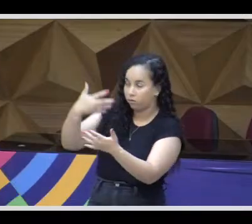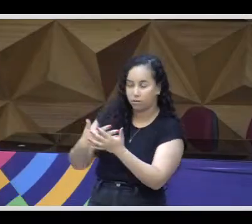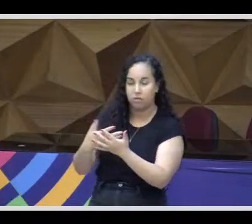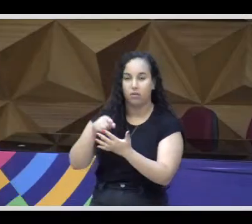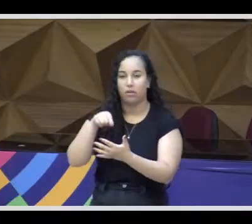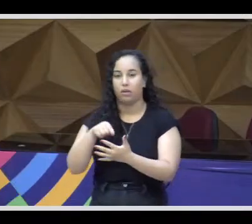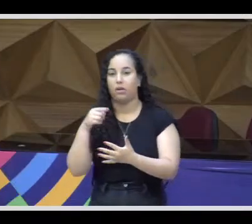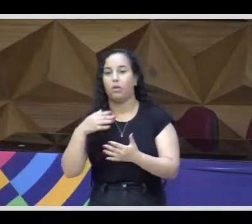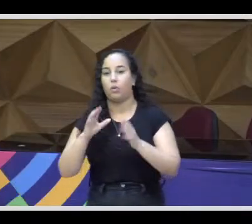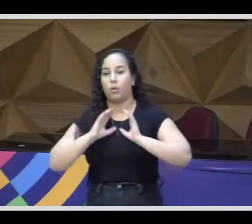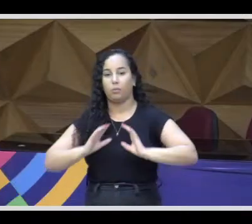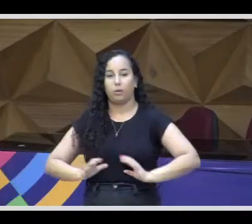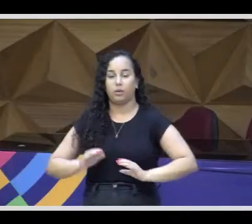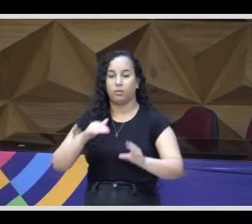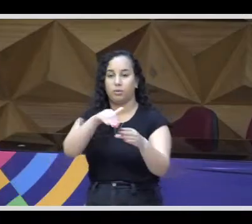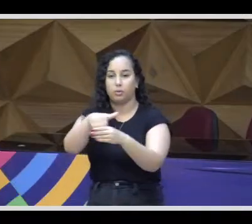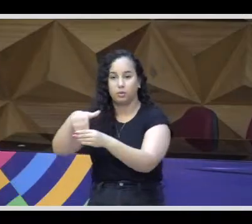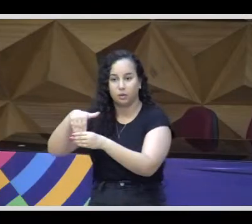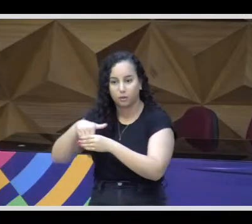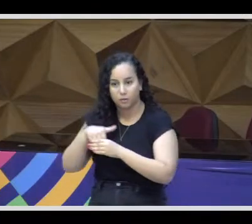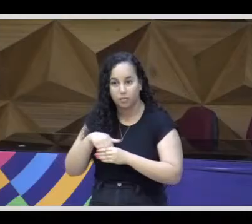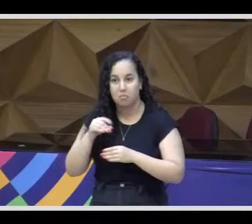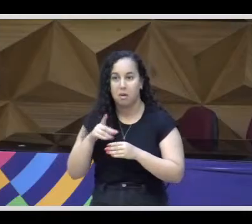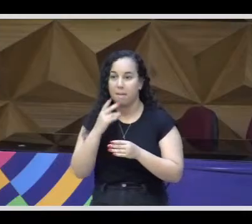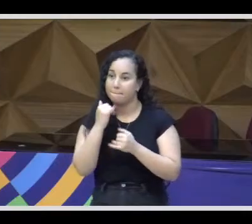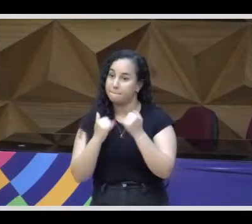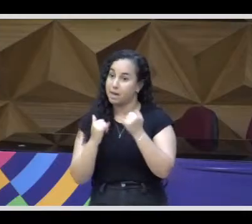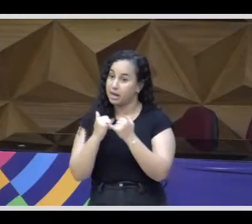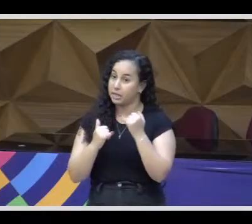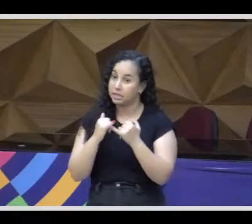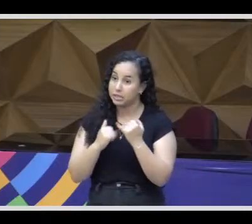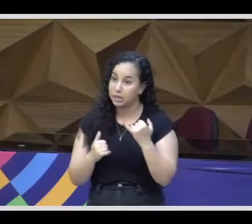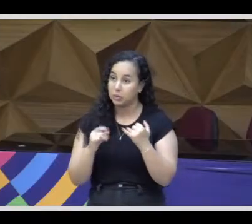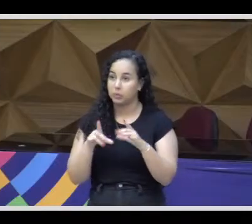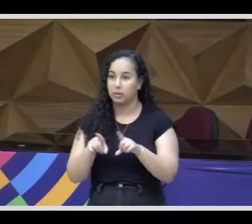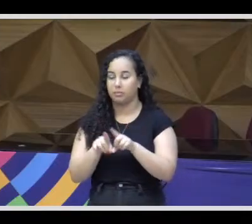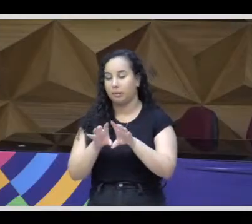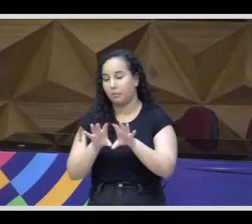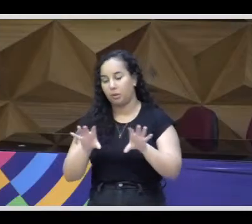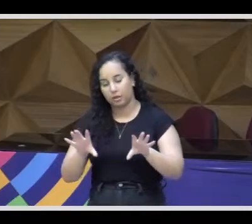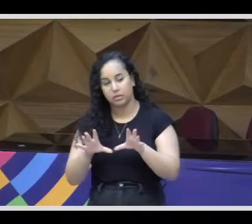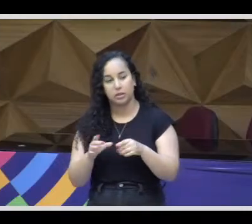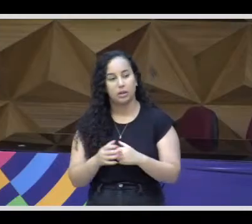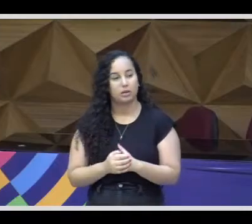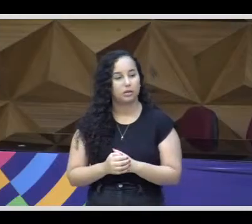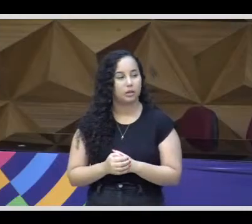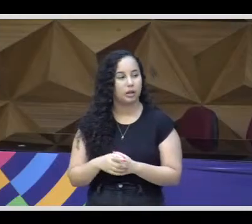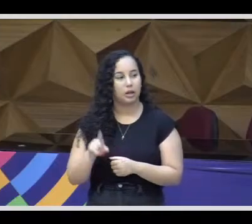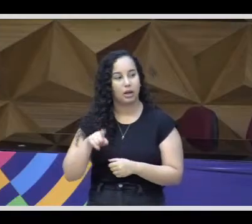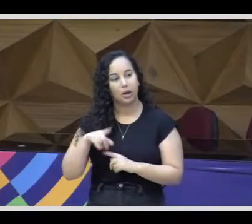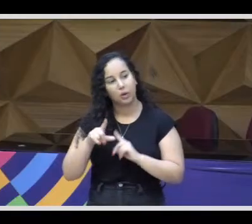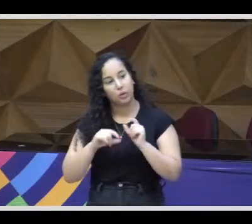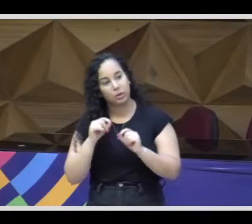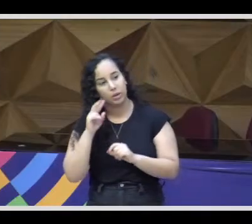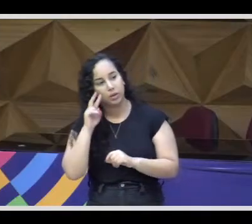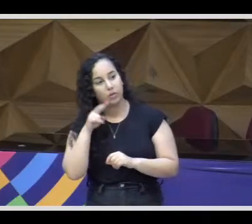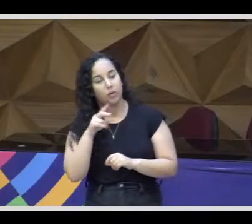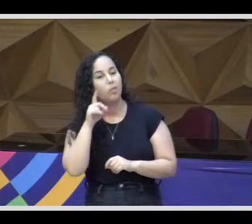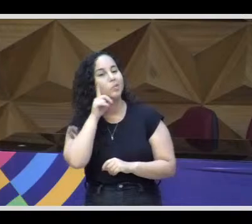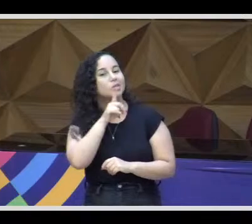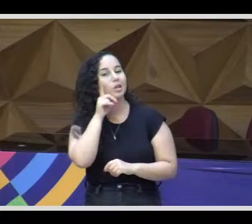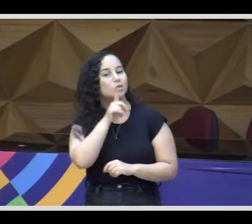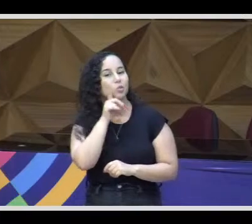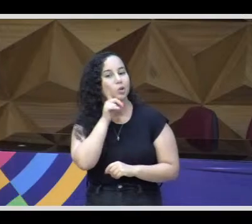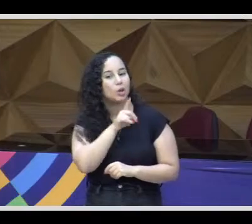of voters are becoming so similar and so polarized that looking at the United States 2